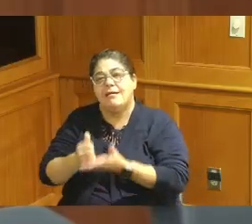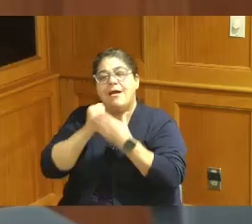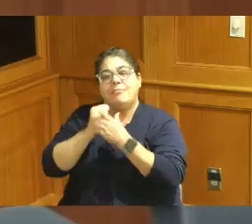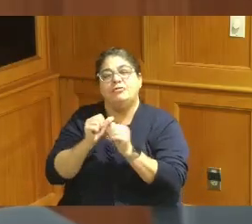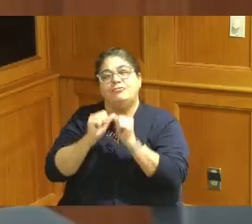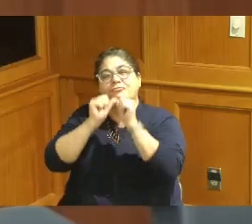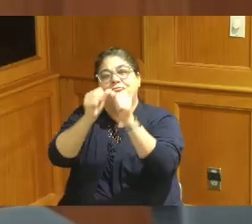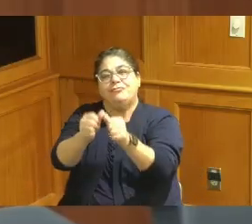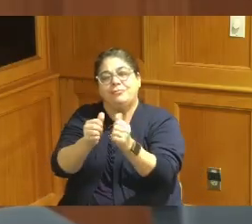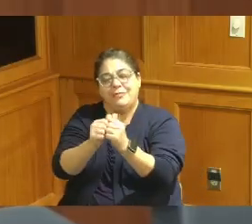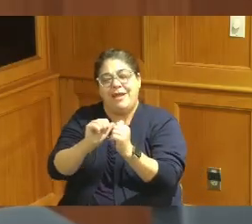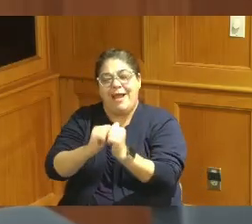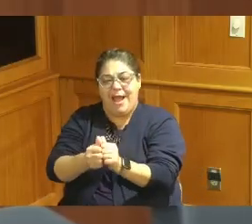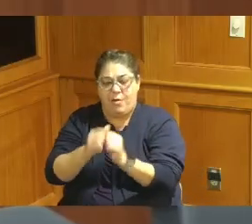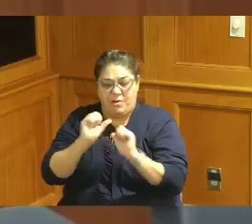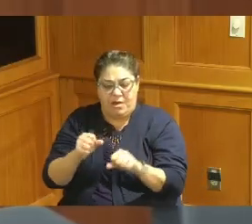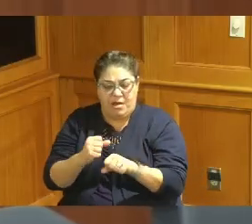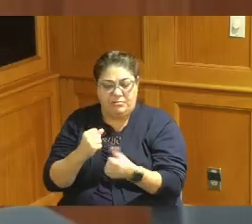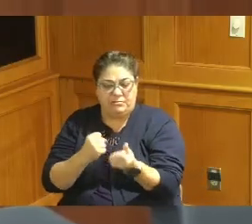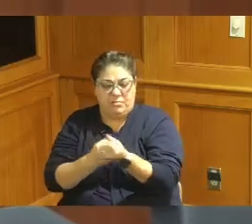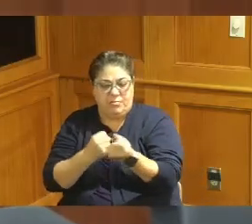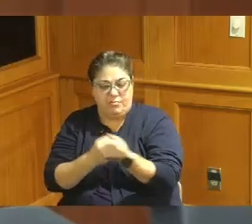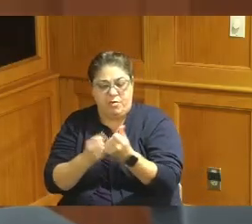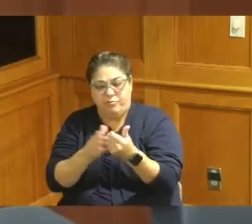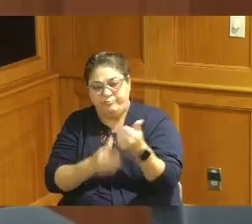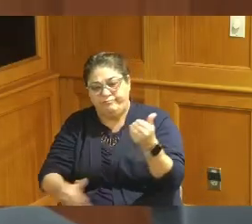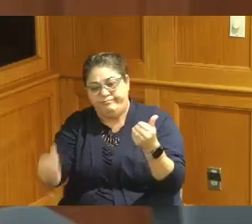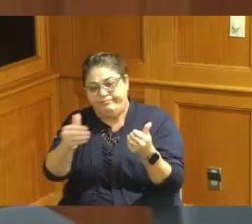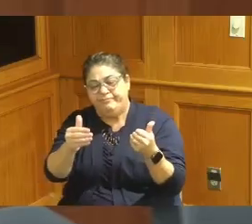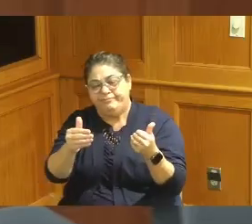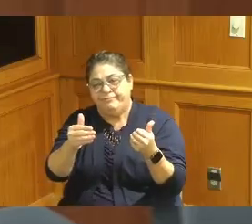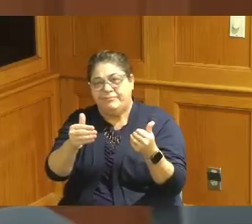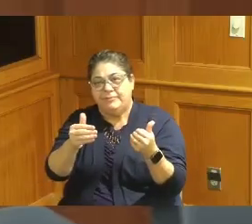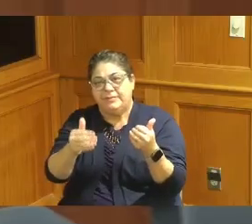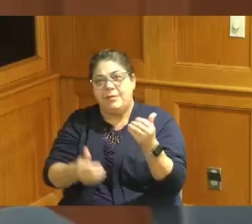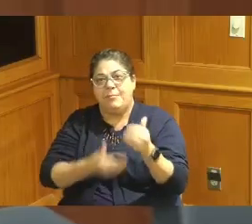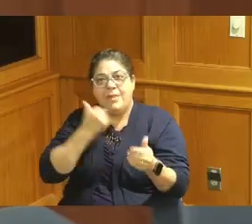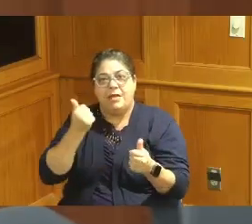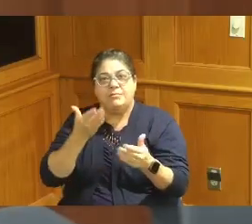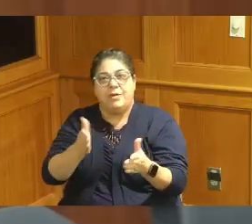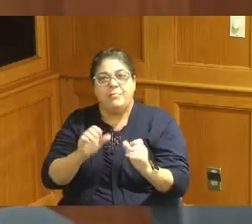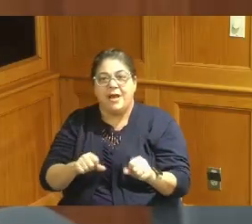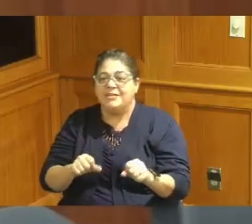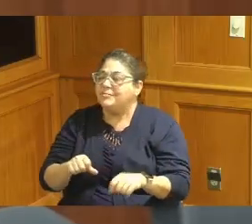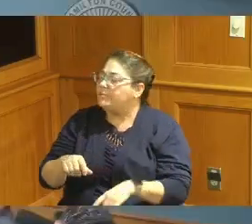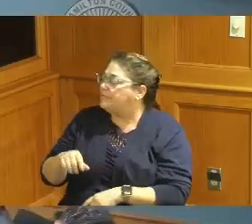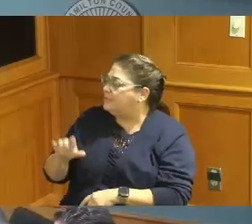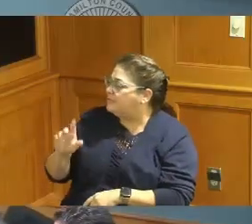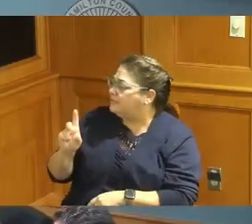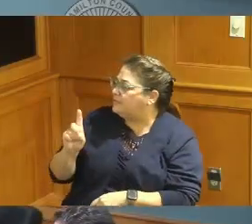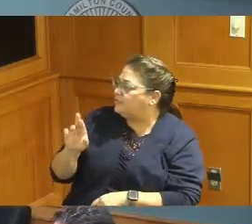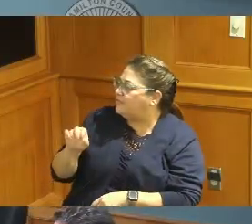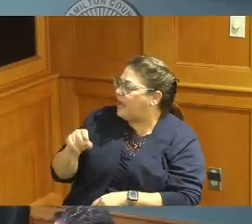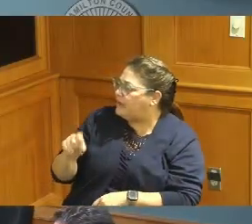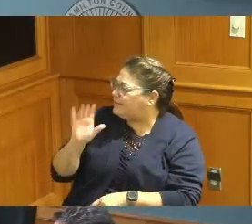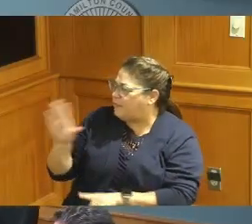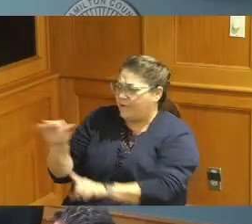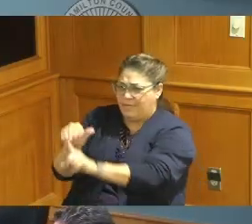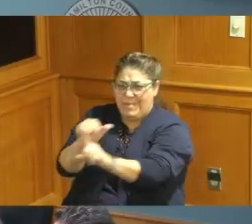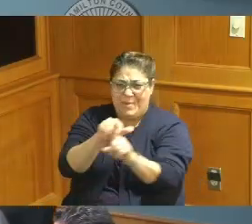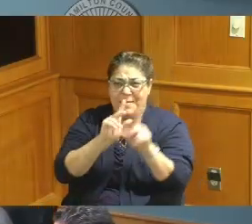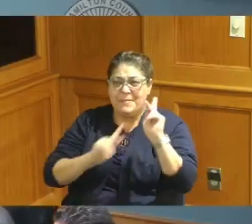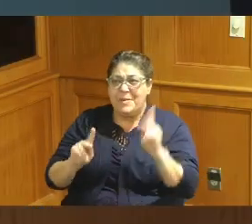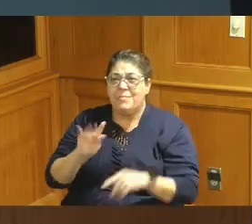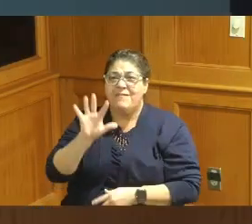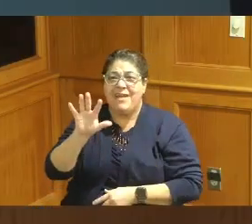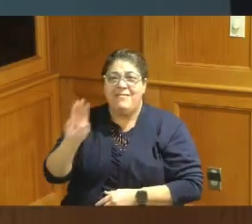to supporting Hamilton County homeowners in many meaningful ways. Can I just back up for 1 second Please. and just remind people this was